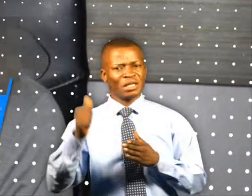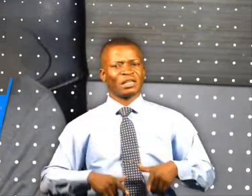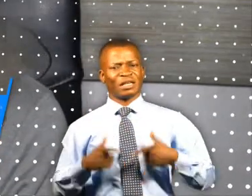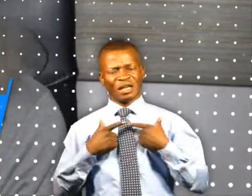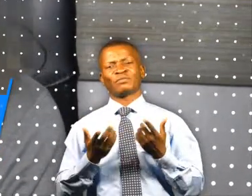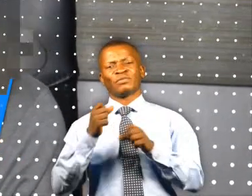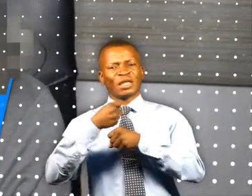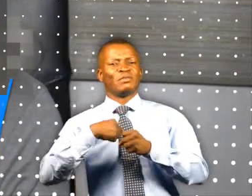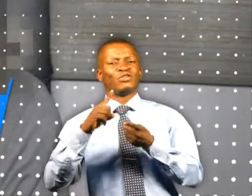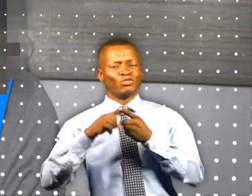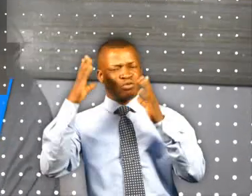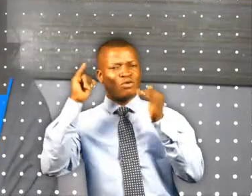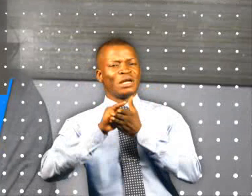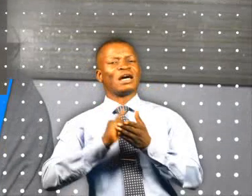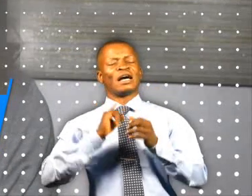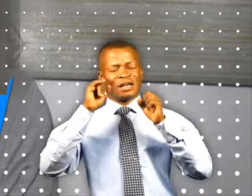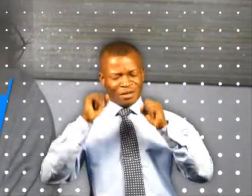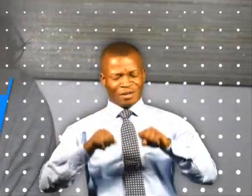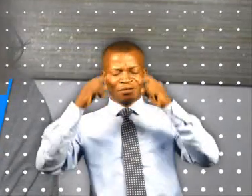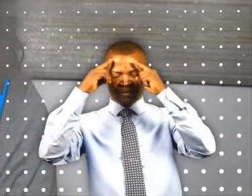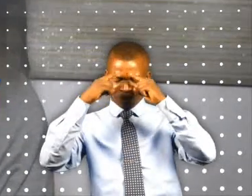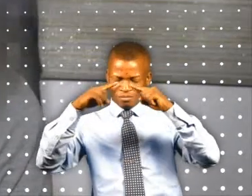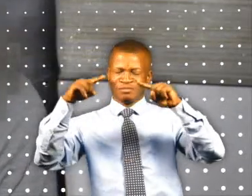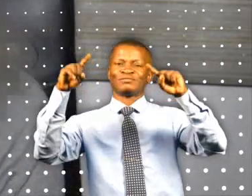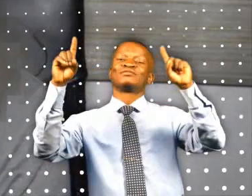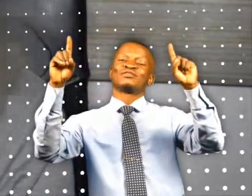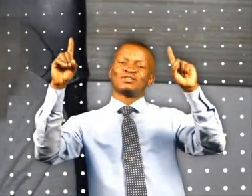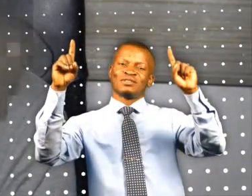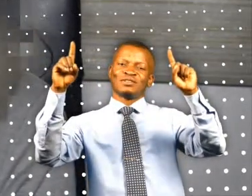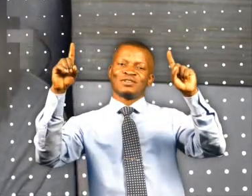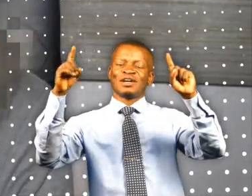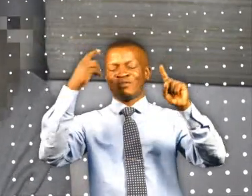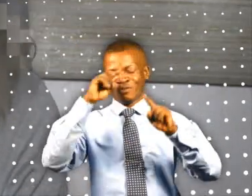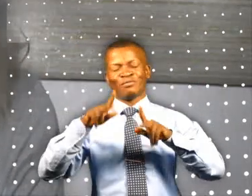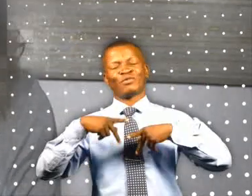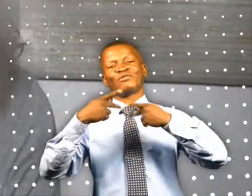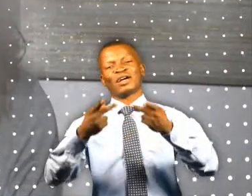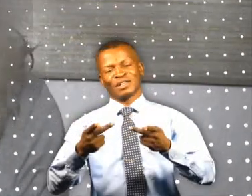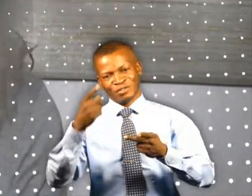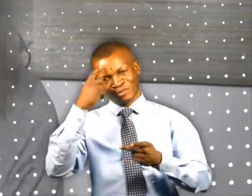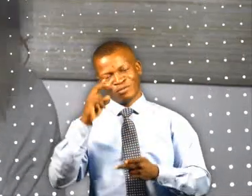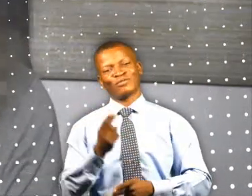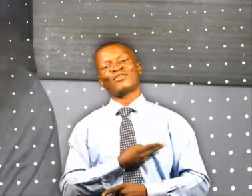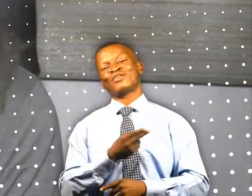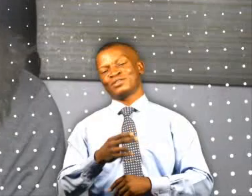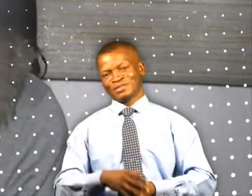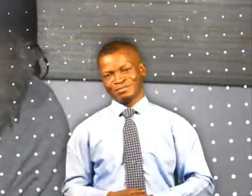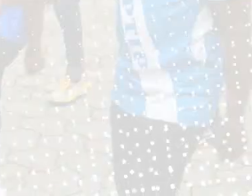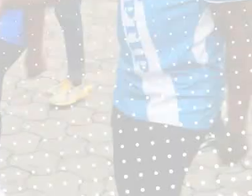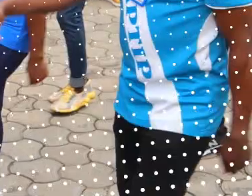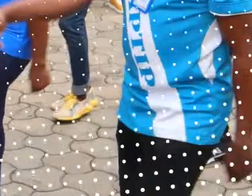life, for making me to hope that I can make it, and for providing for